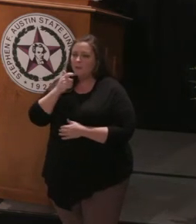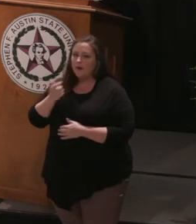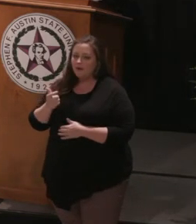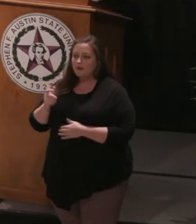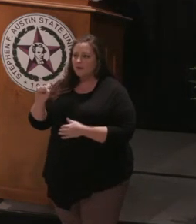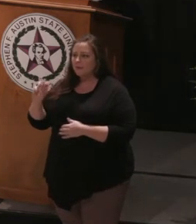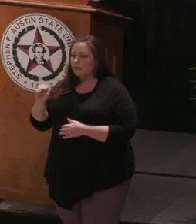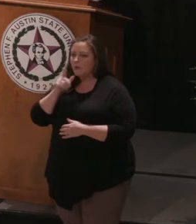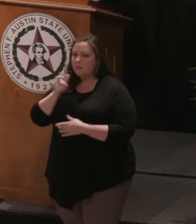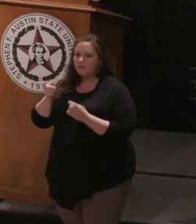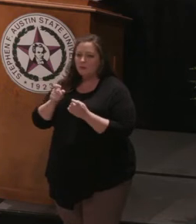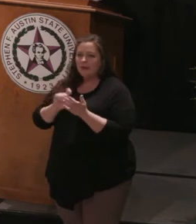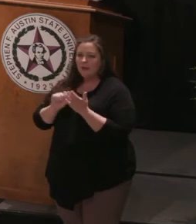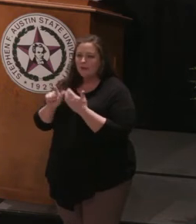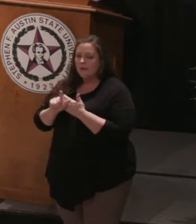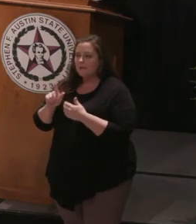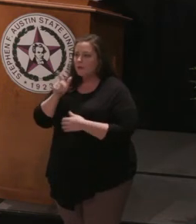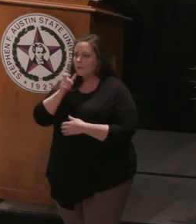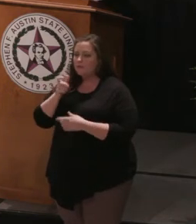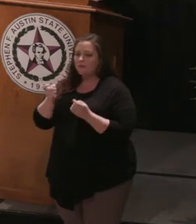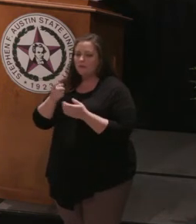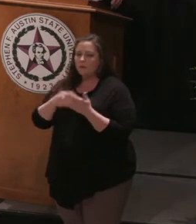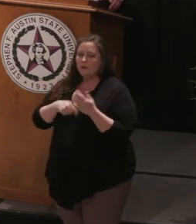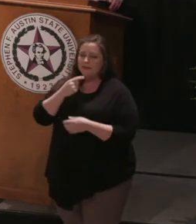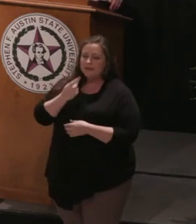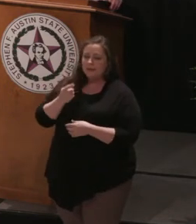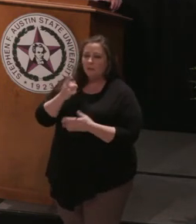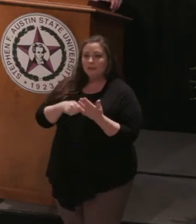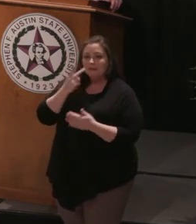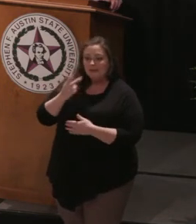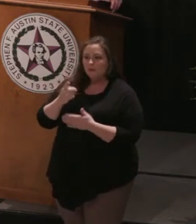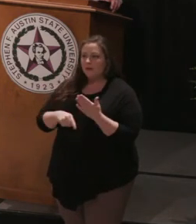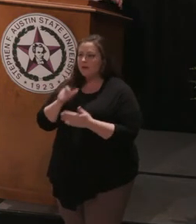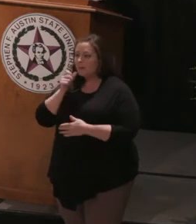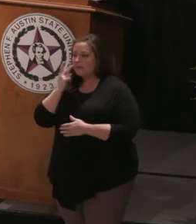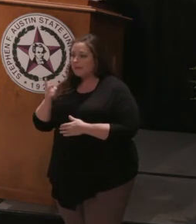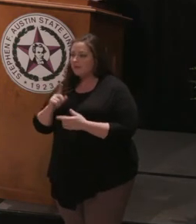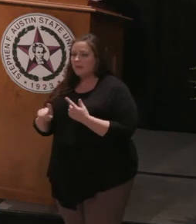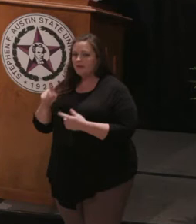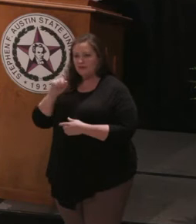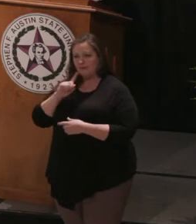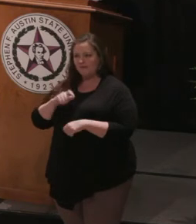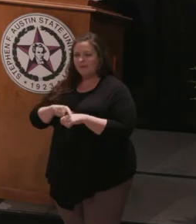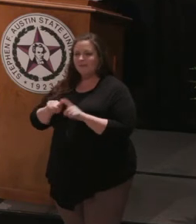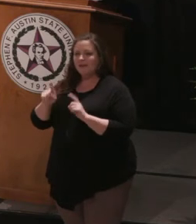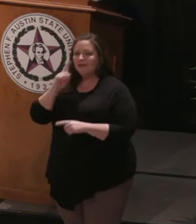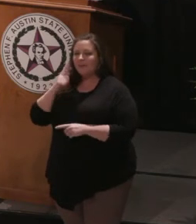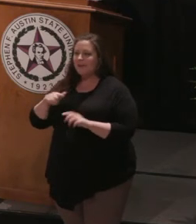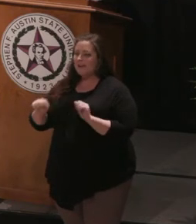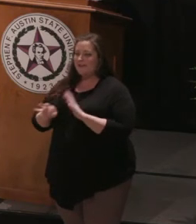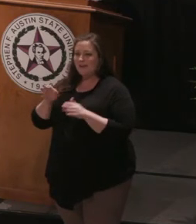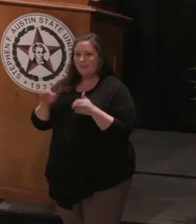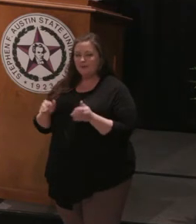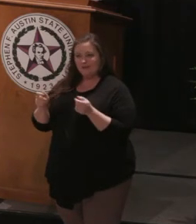who controls the algorithms, who gets to say what you get to see and what you don't. And it's very topical, it's very timely. And I said, let's find somebody who can be the